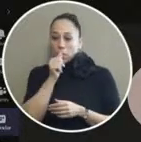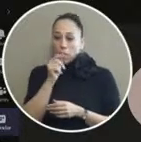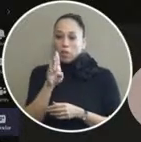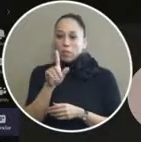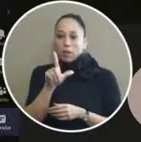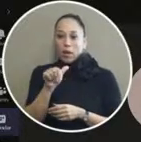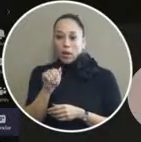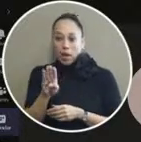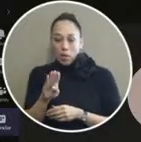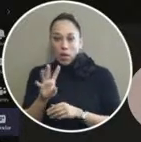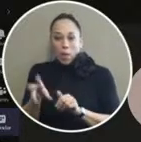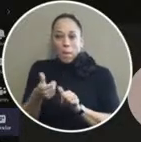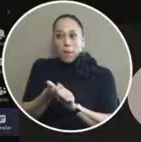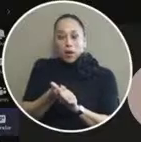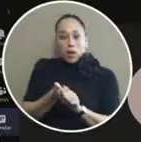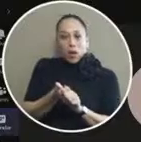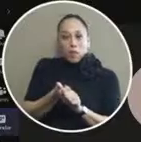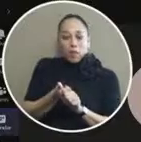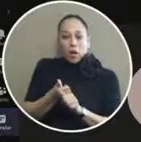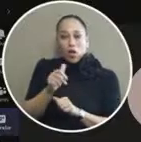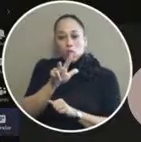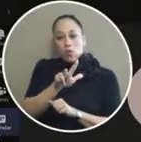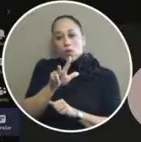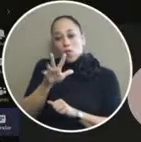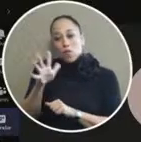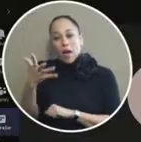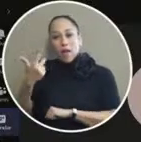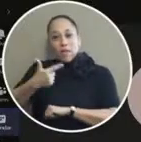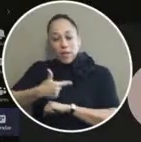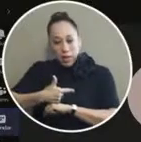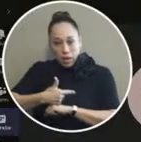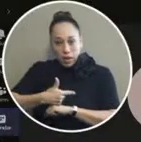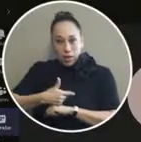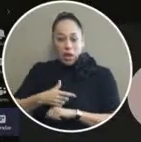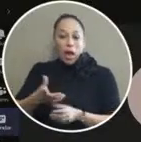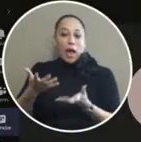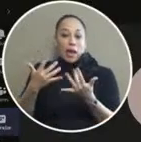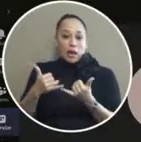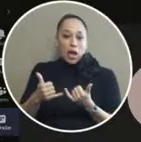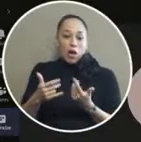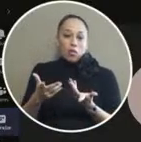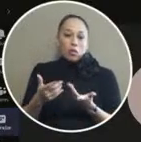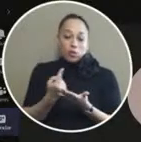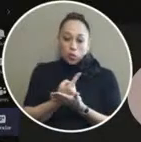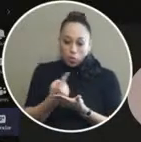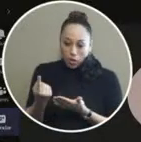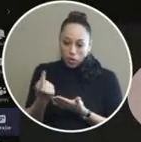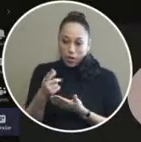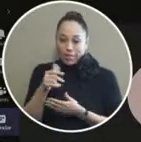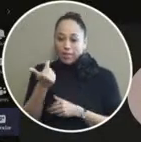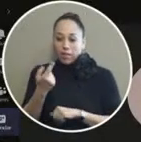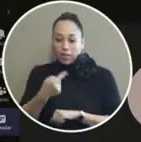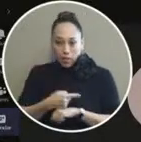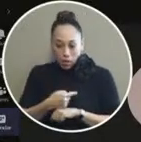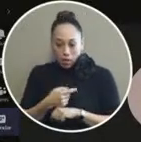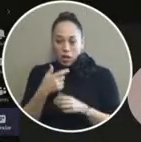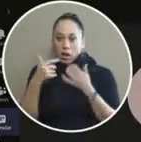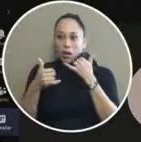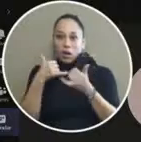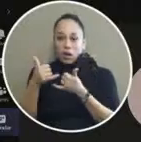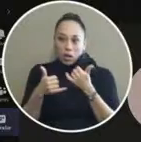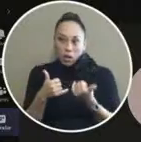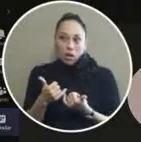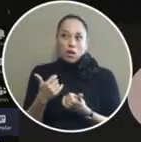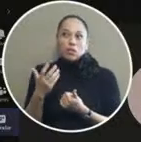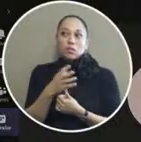are backed up. What was initially a 3 to 5 day turnaround is now over a week to 10 days. I'm getting calls, I'm sure you